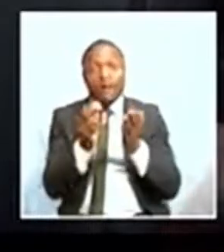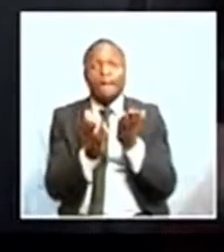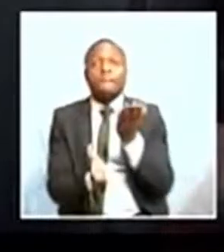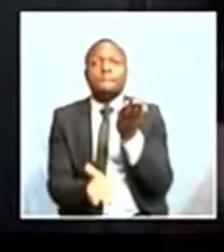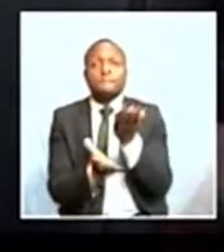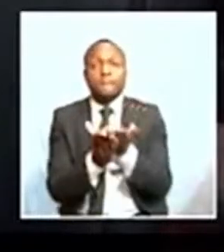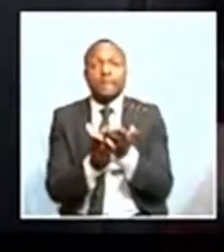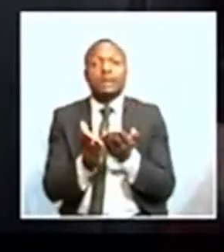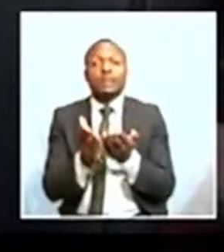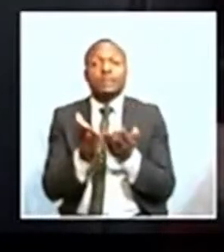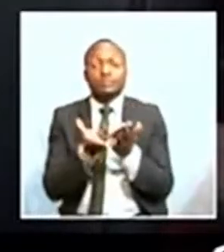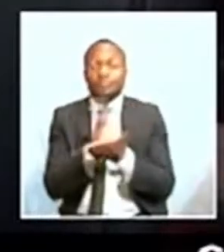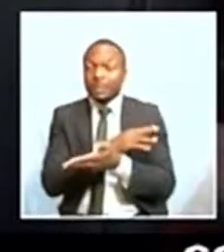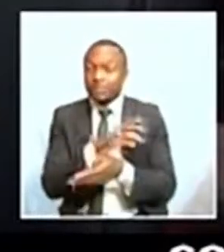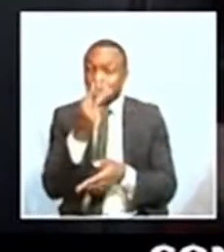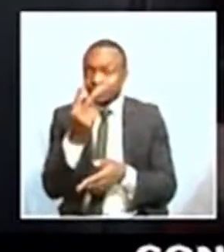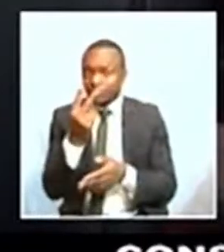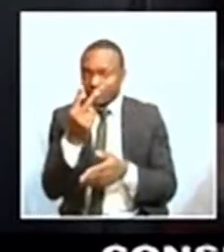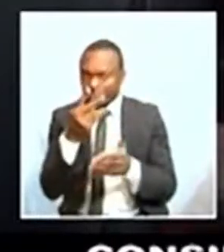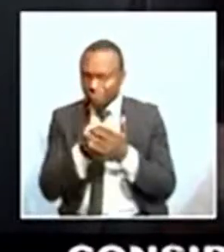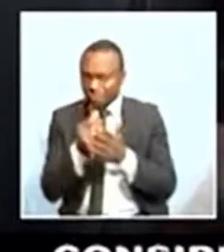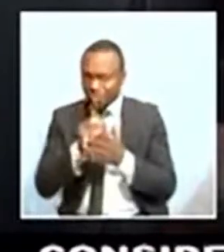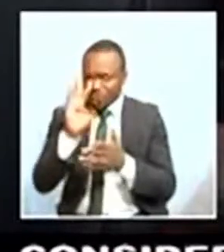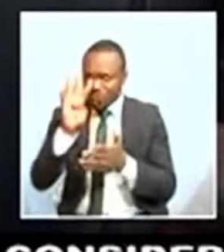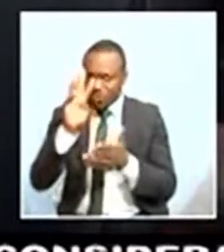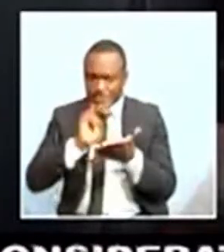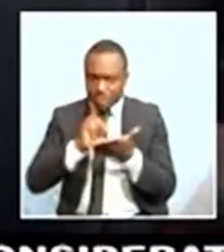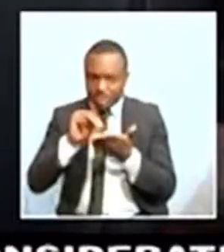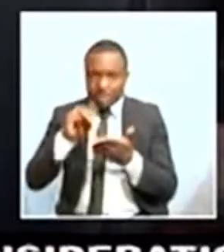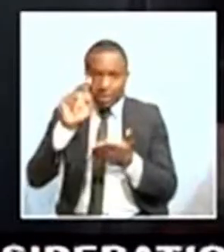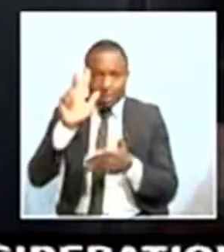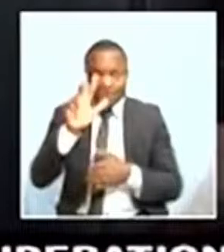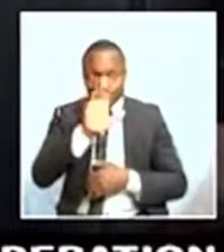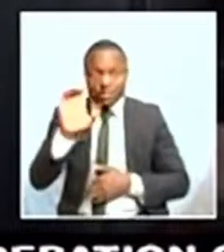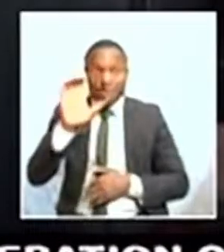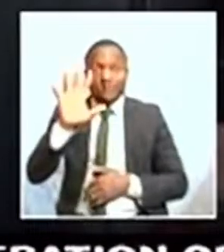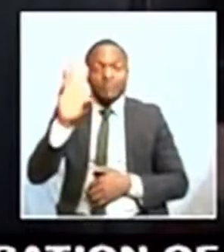that in addition, funds amounting to